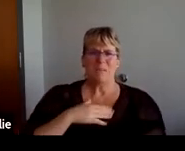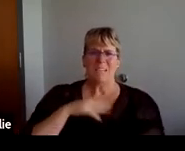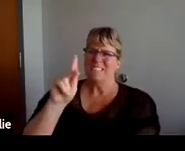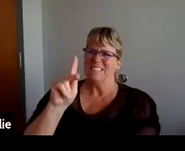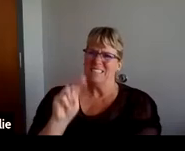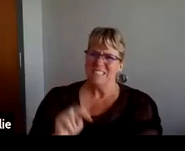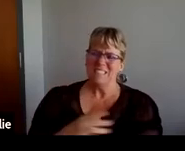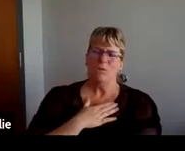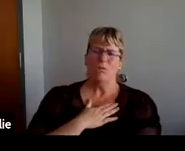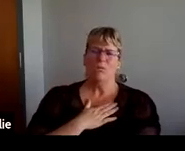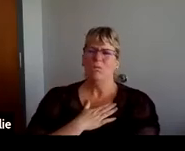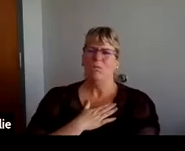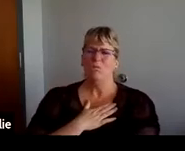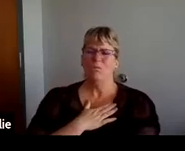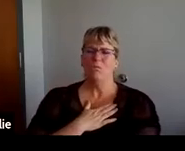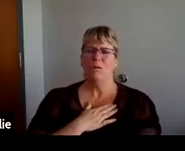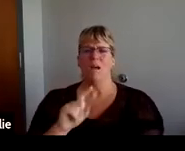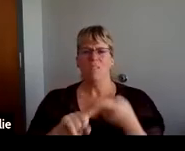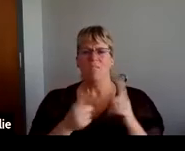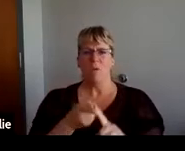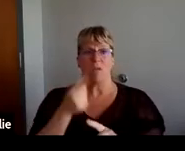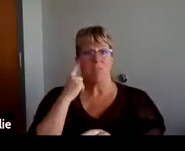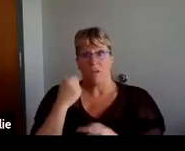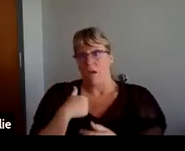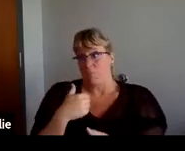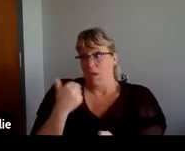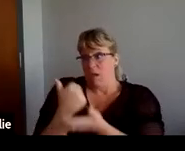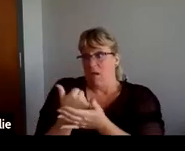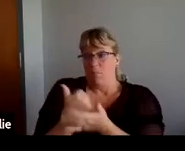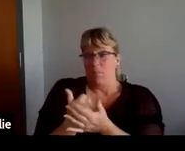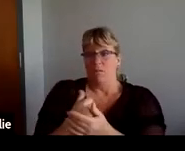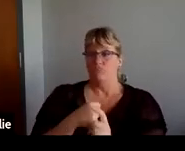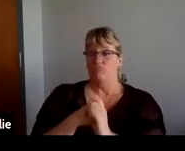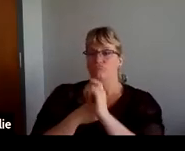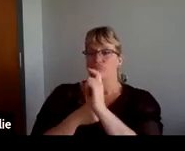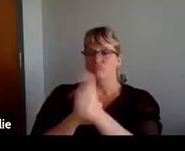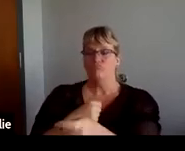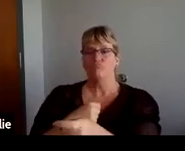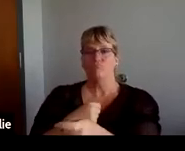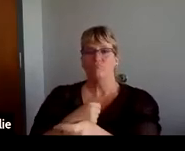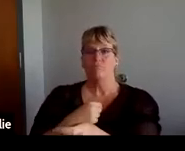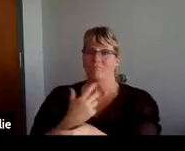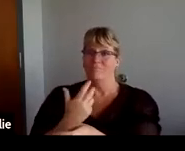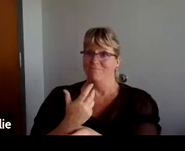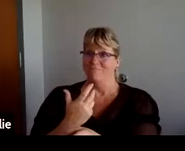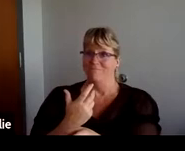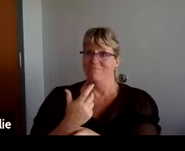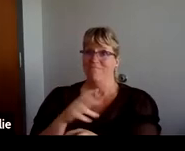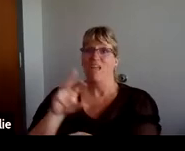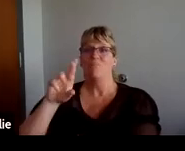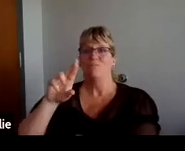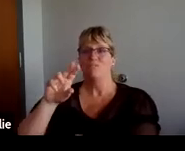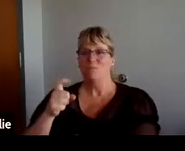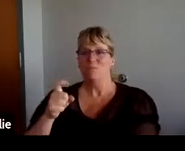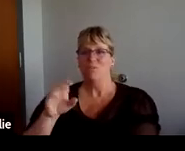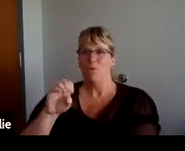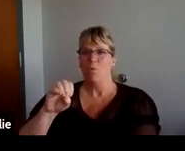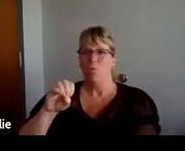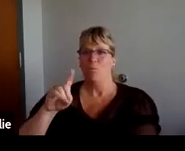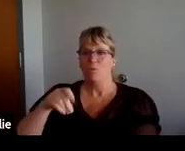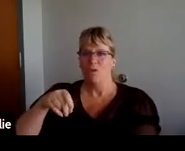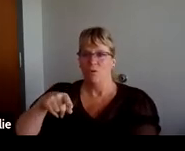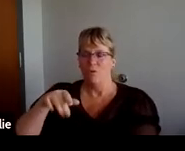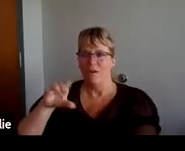And the friend, thinking they're doing a good deed, gives the individual a prescription opioid, and then it